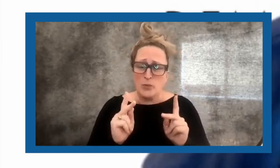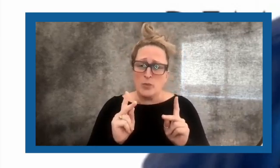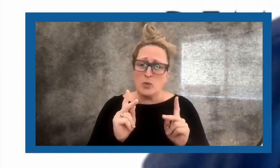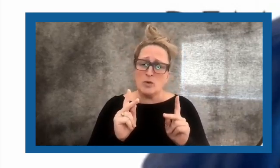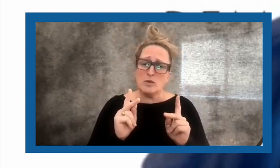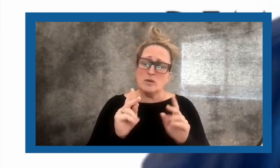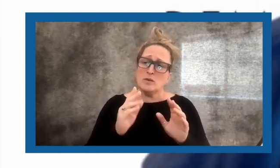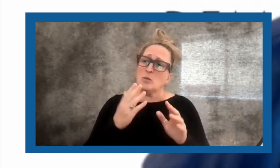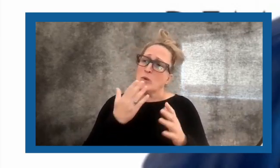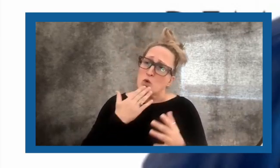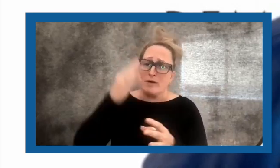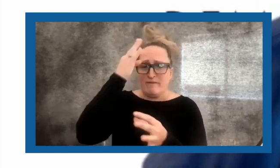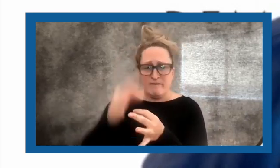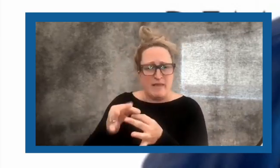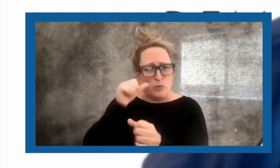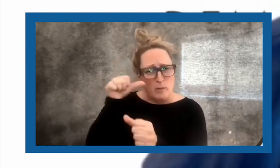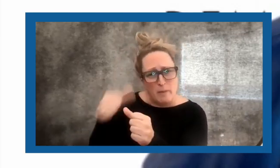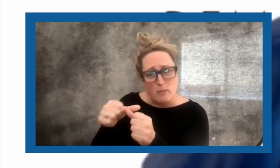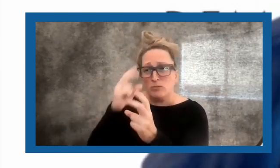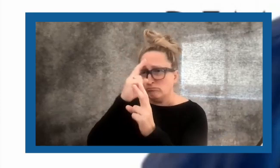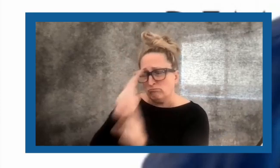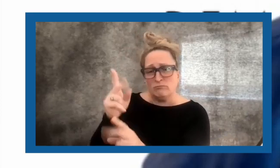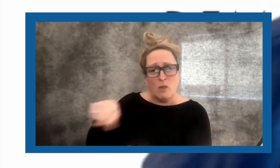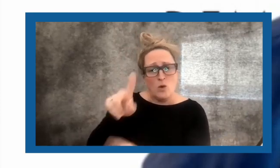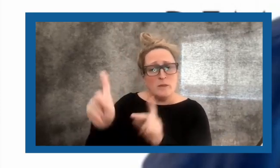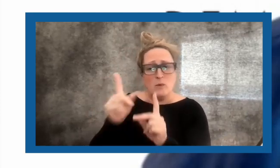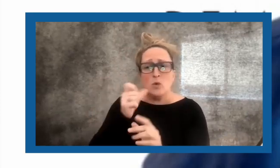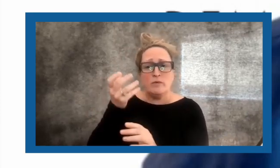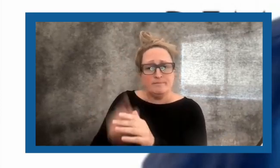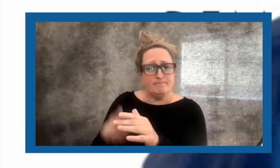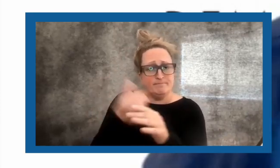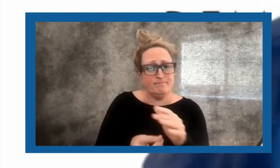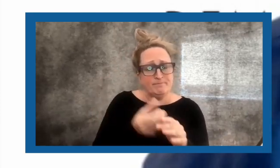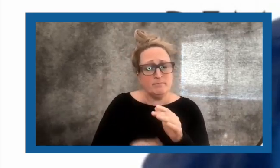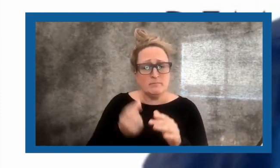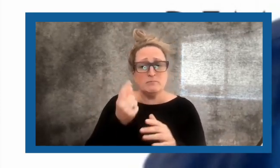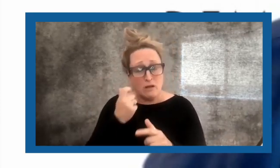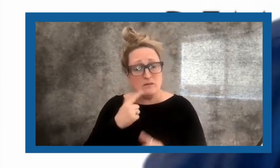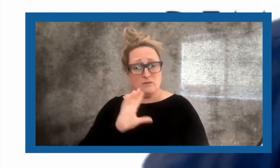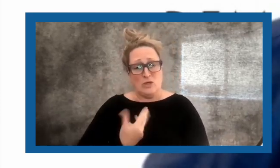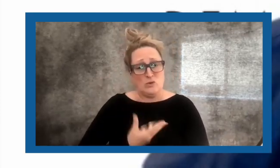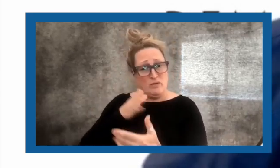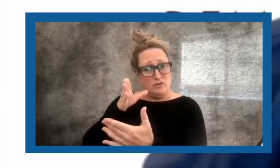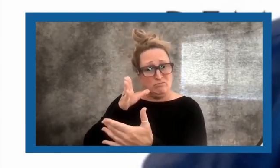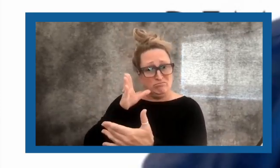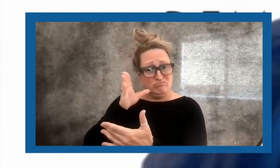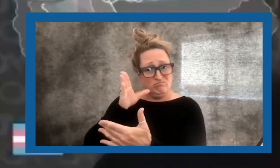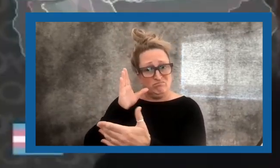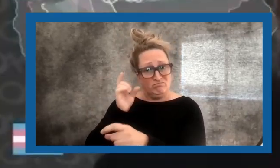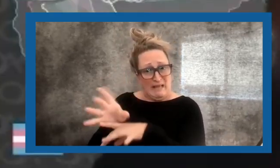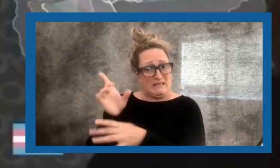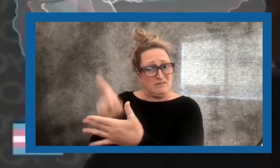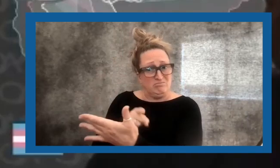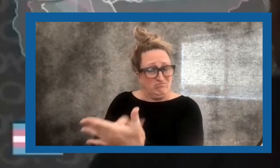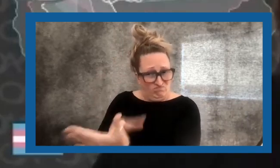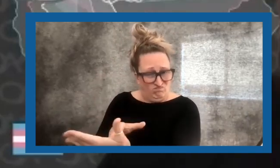faith to remember and honor the lives of those who have been lost to transgender violence. Right. Thank you,